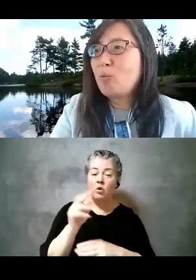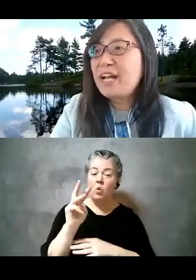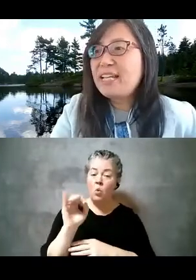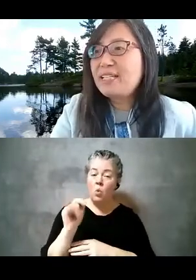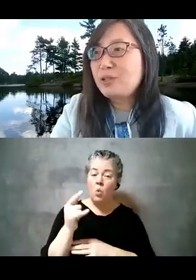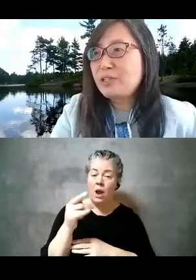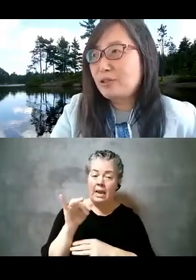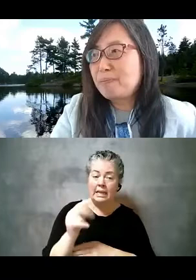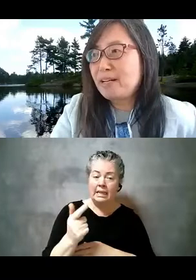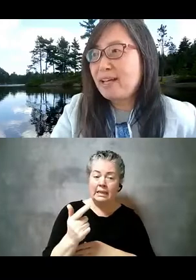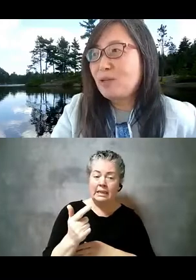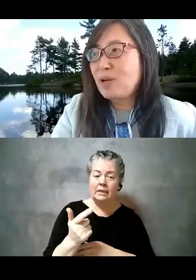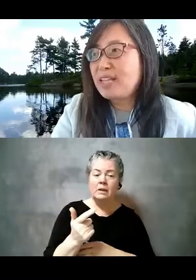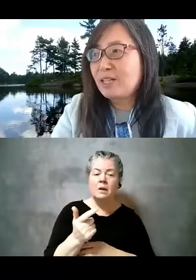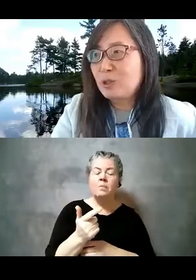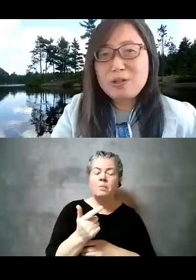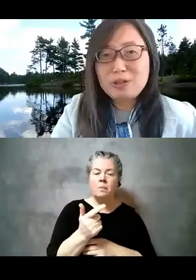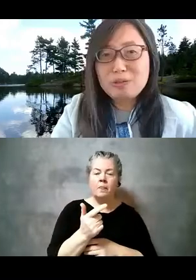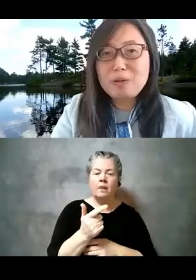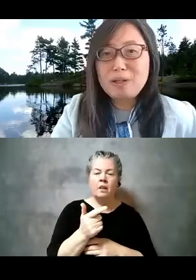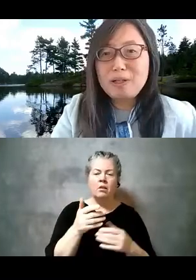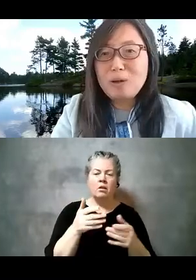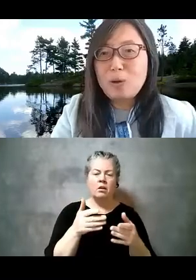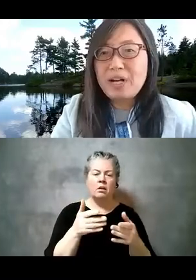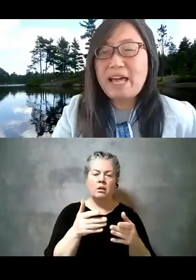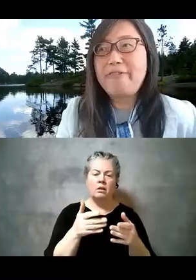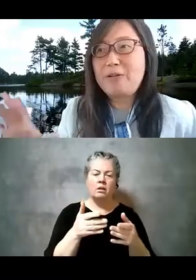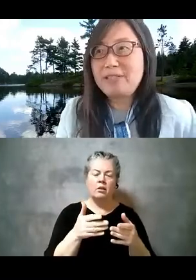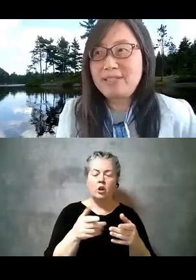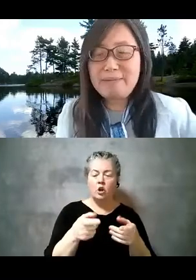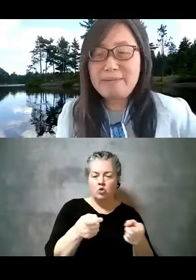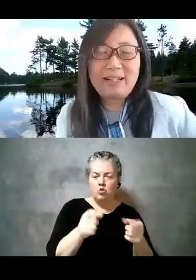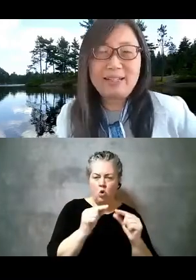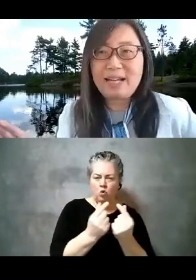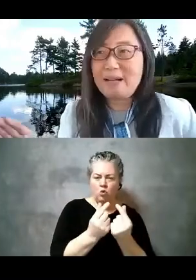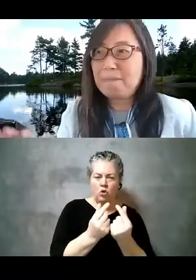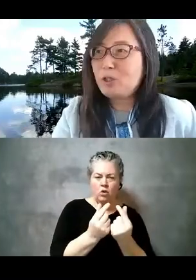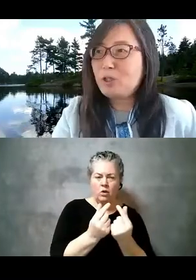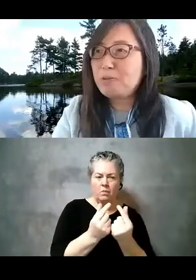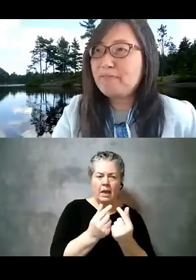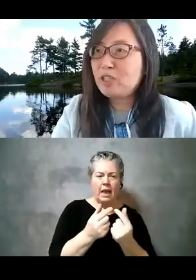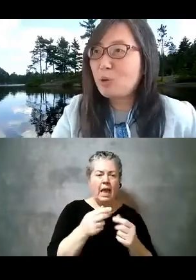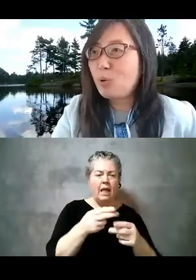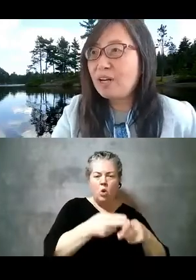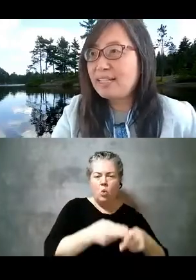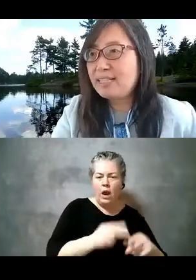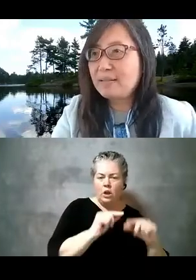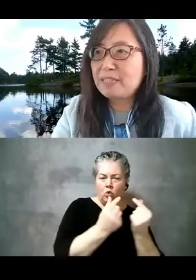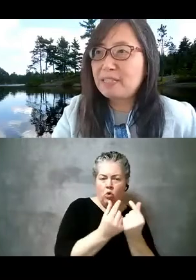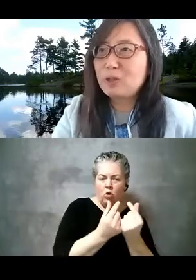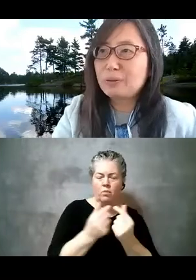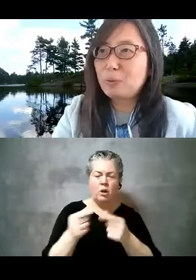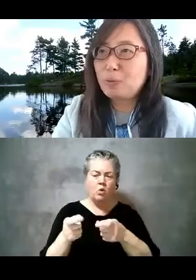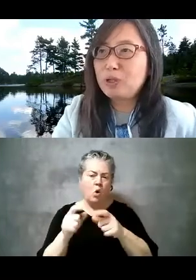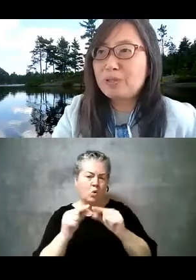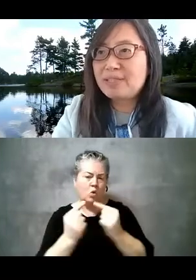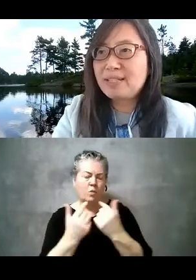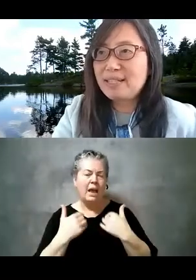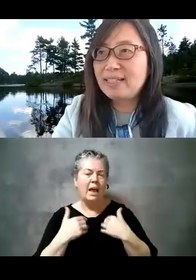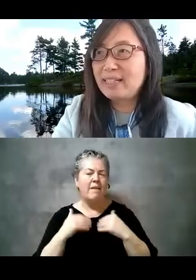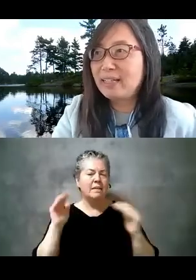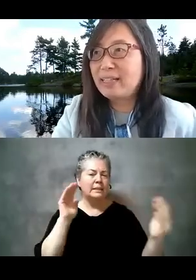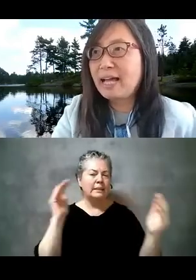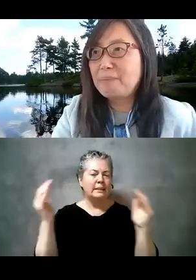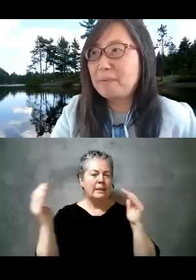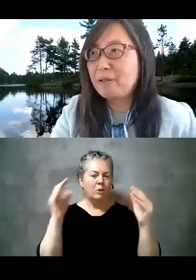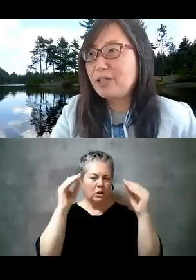the weighted treated group and the weighted control group will have very similar distribution of teacher quality, similar to what you would see